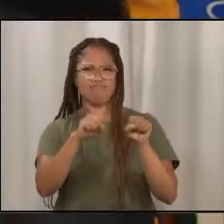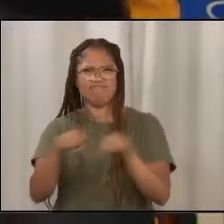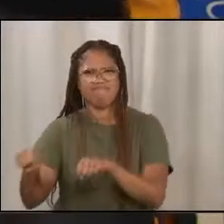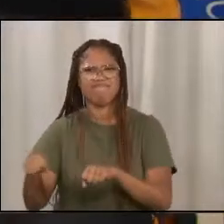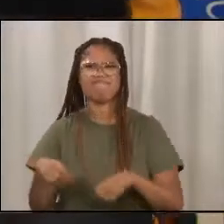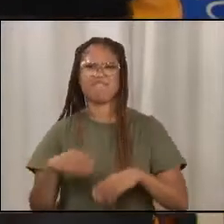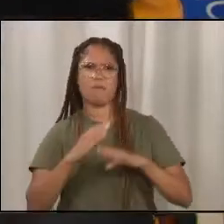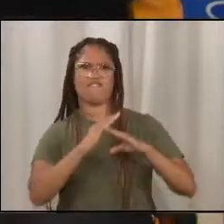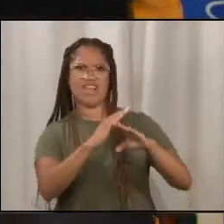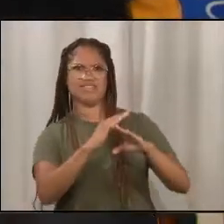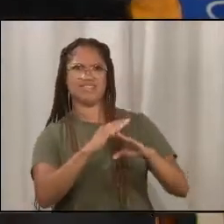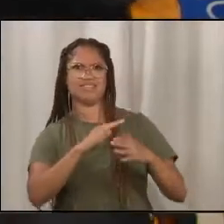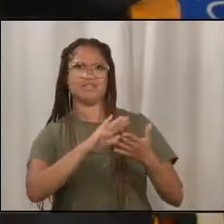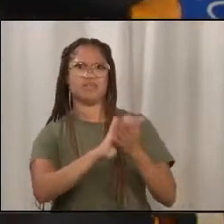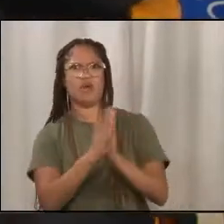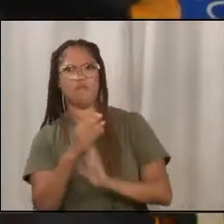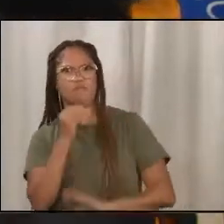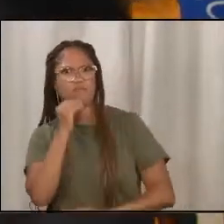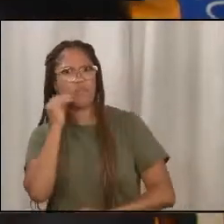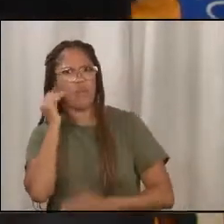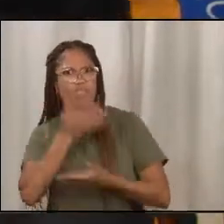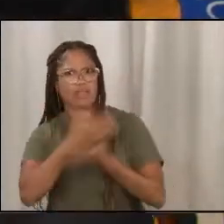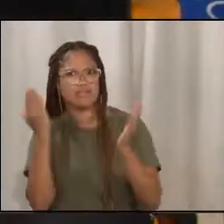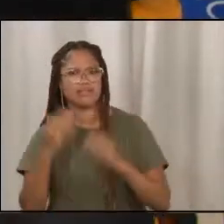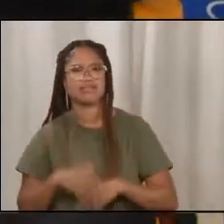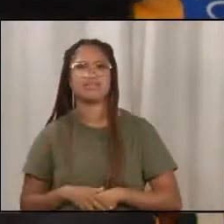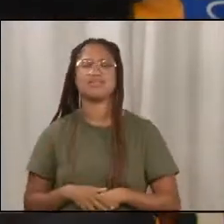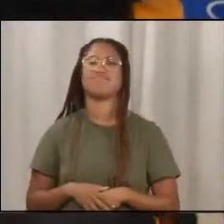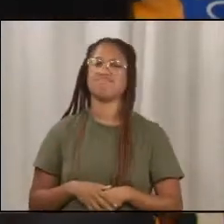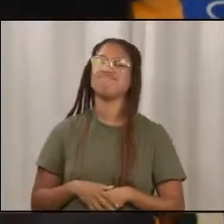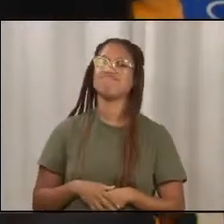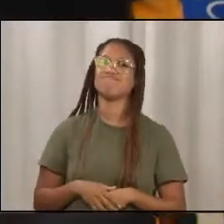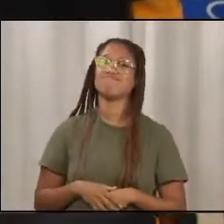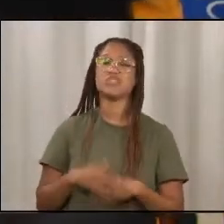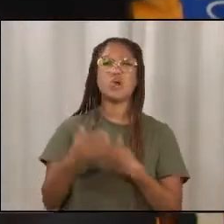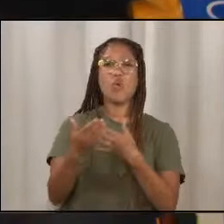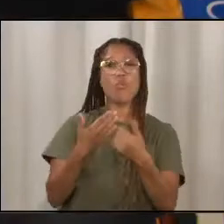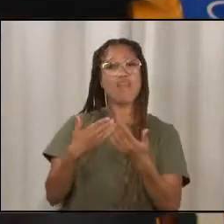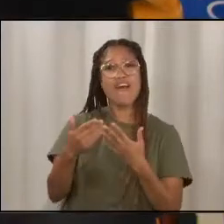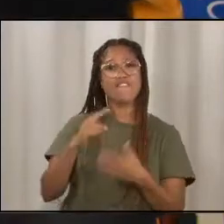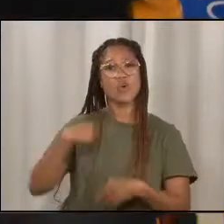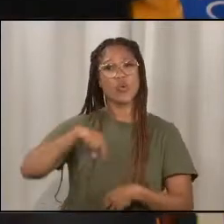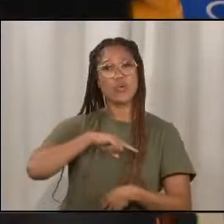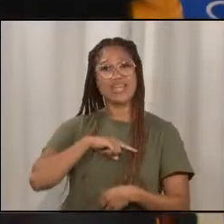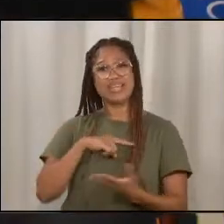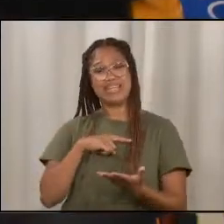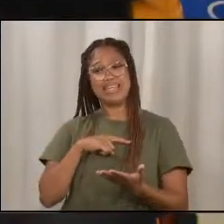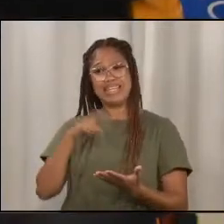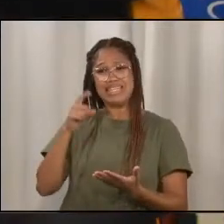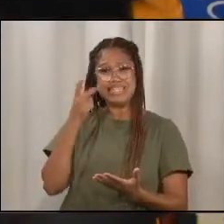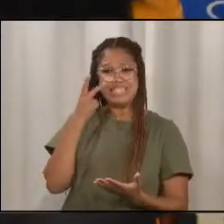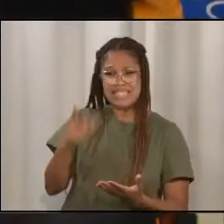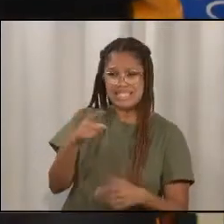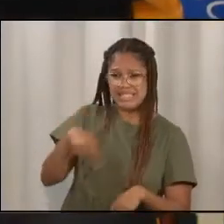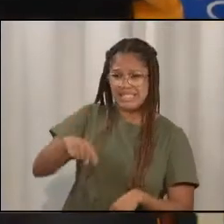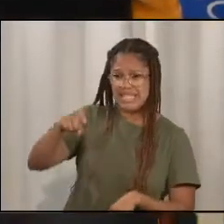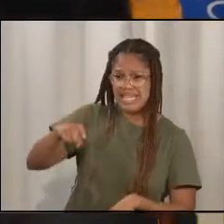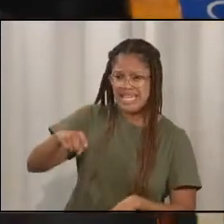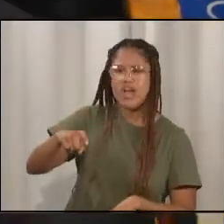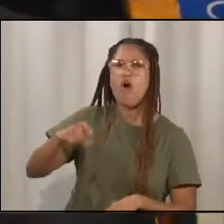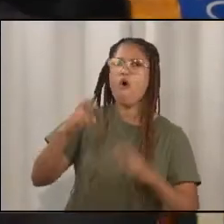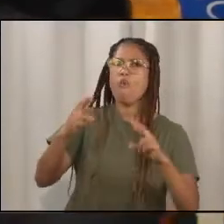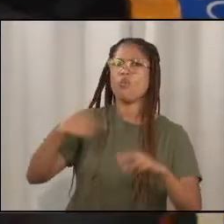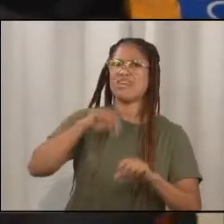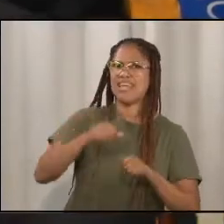missing or lacking in order to really comprehensively address it. It's important to know that the MSC has built